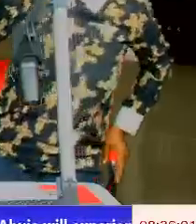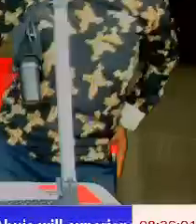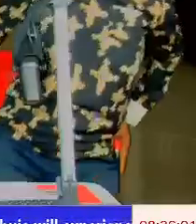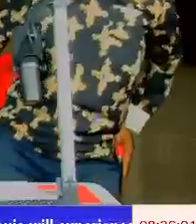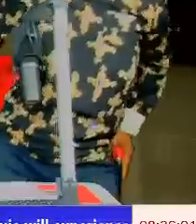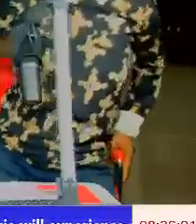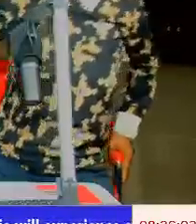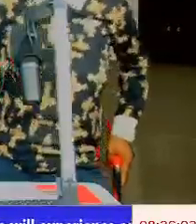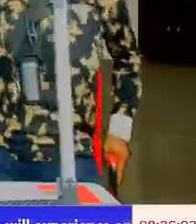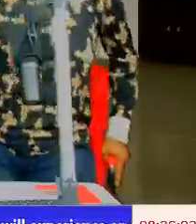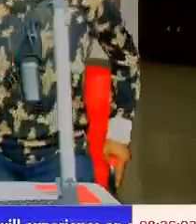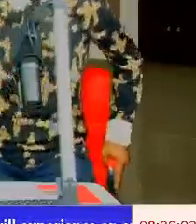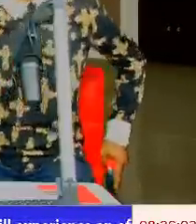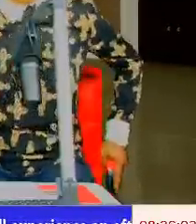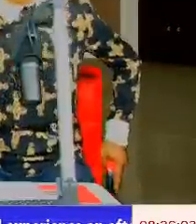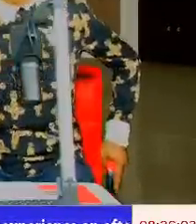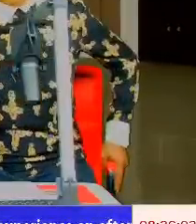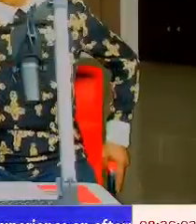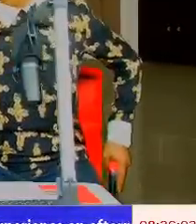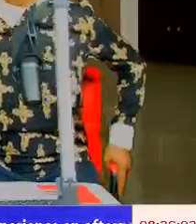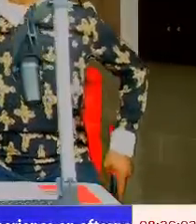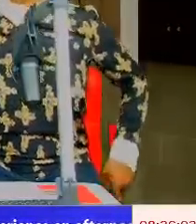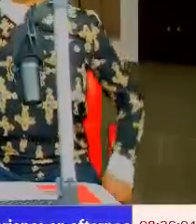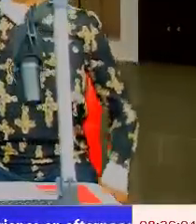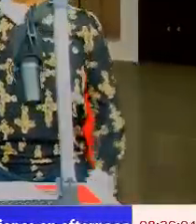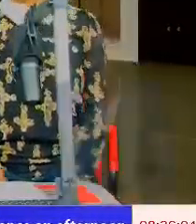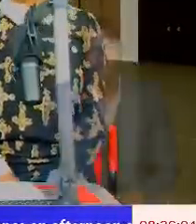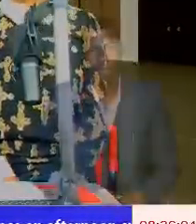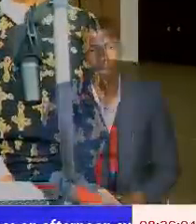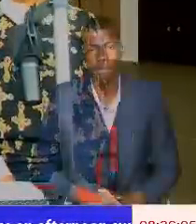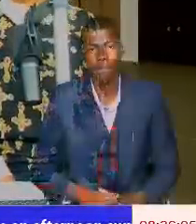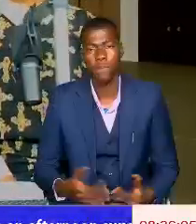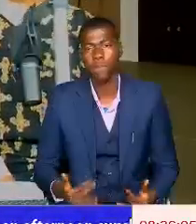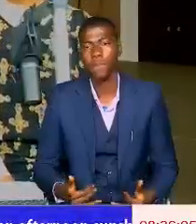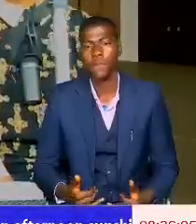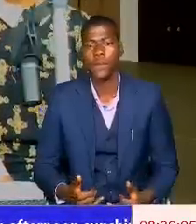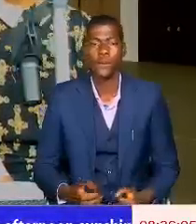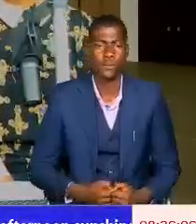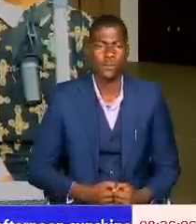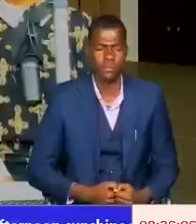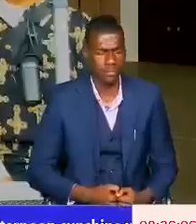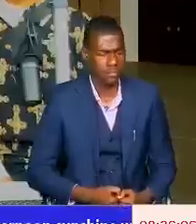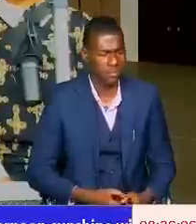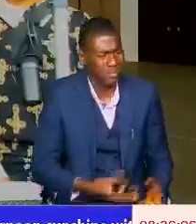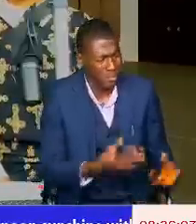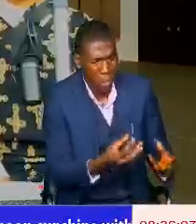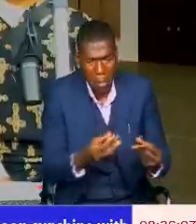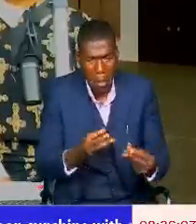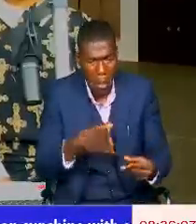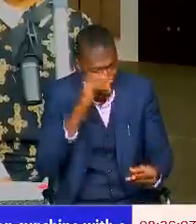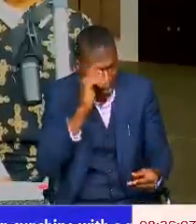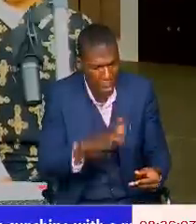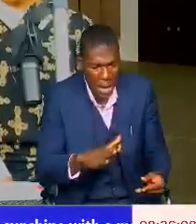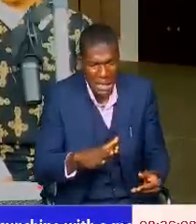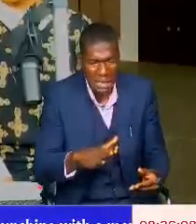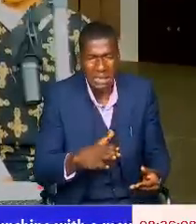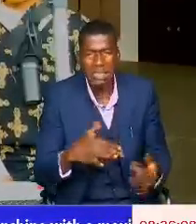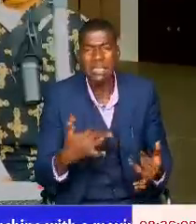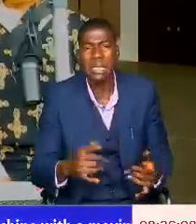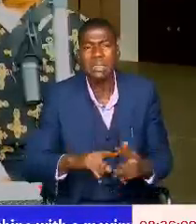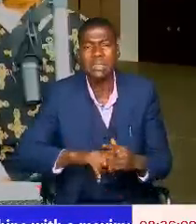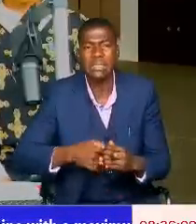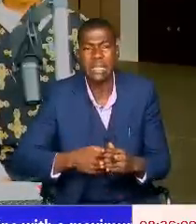Yesterday I just show somebody. Most small boys now don't enter kidnapping. Yes.